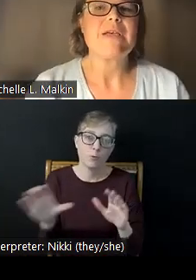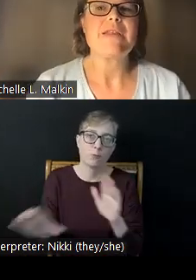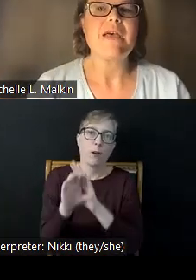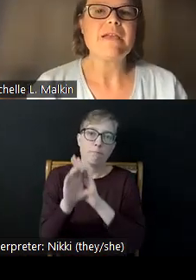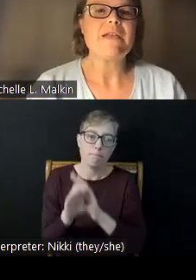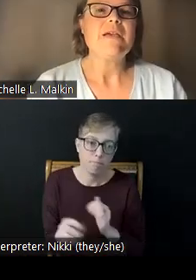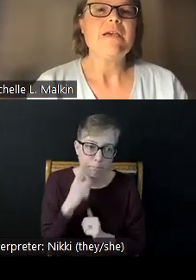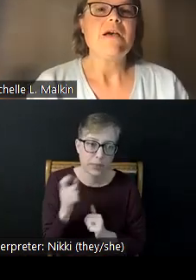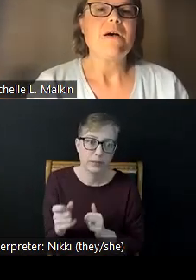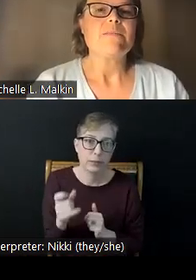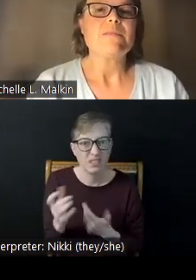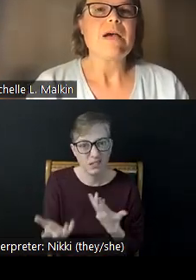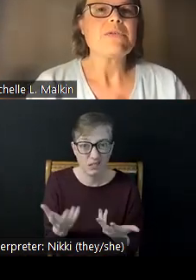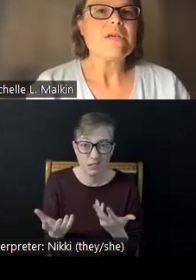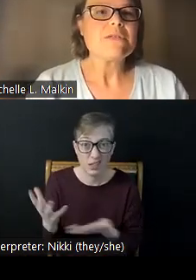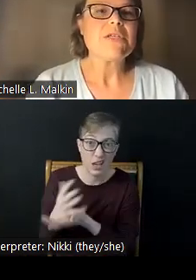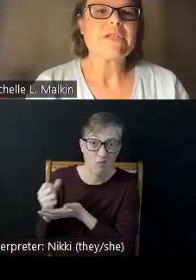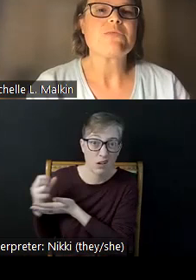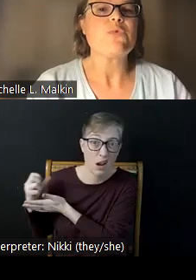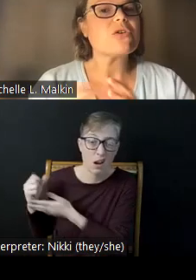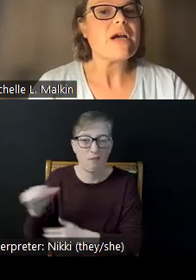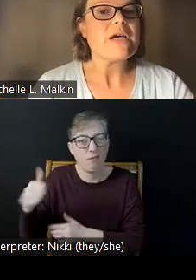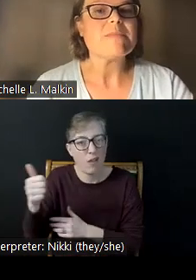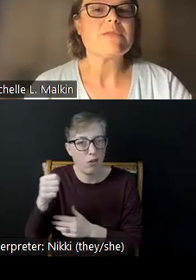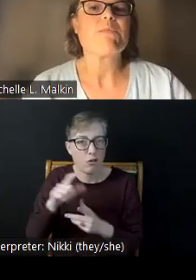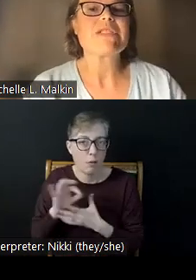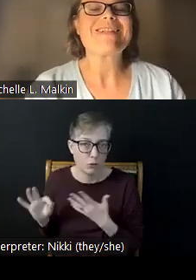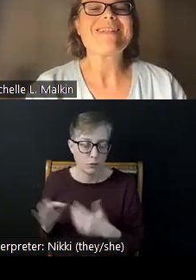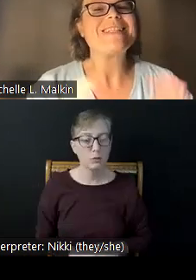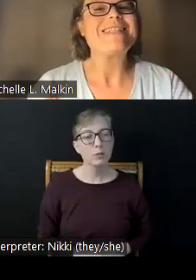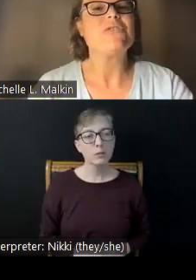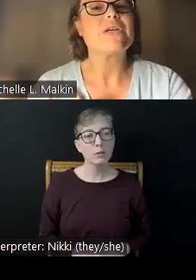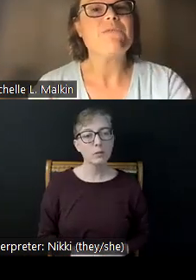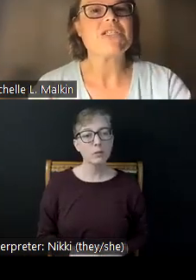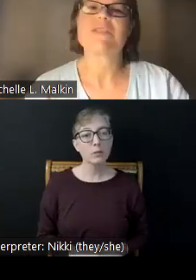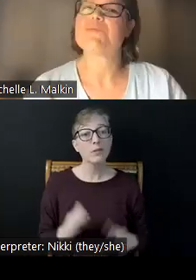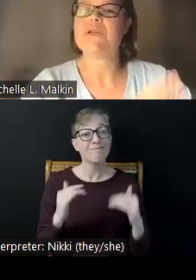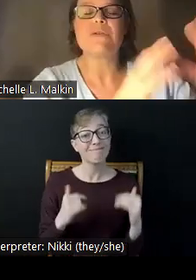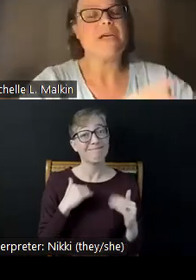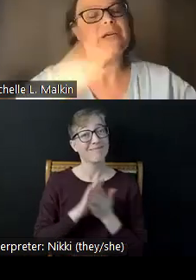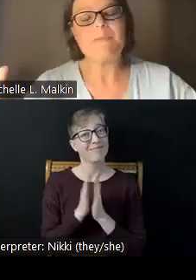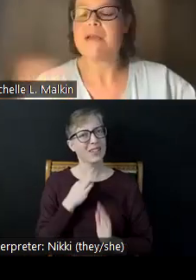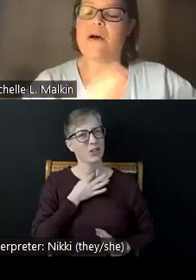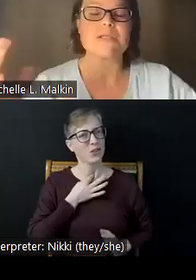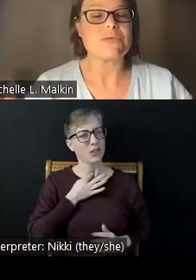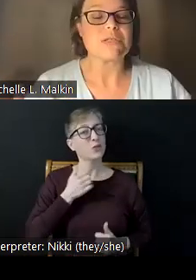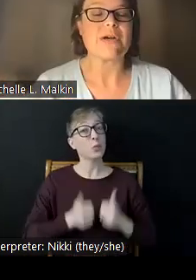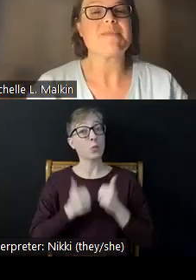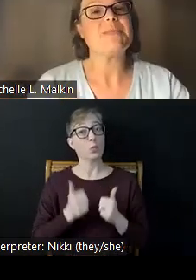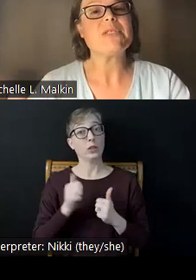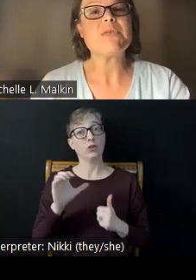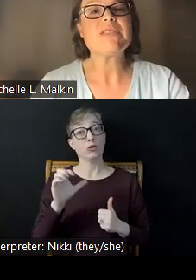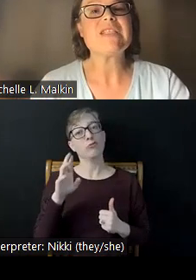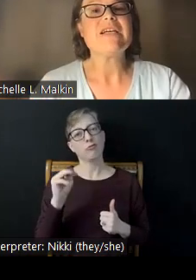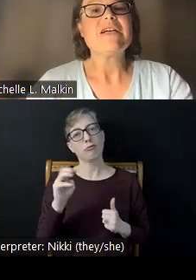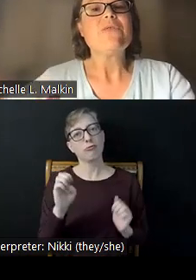avenues. Then I was also curious which crimes were most likely to lead to a conviction, because we know they commit all sorts of crimes,